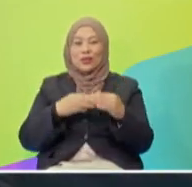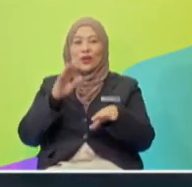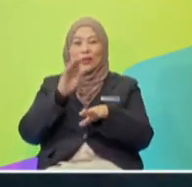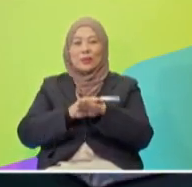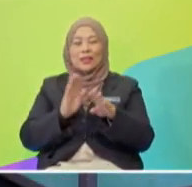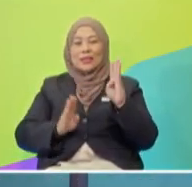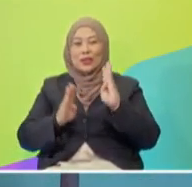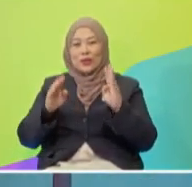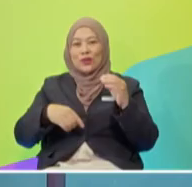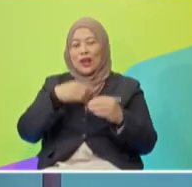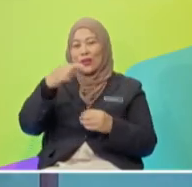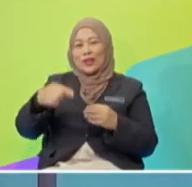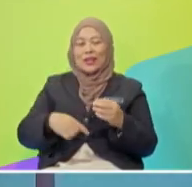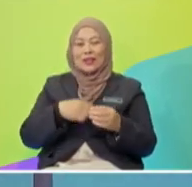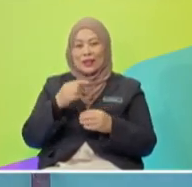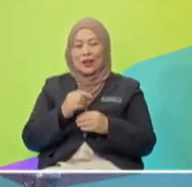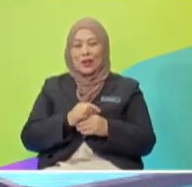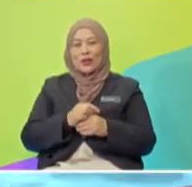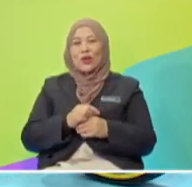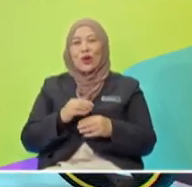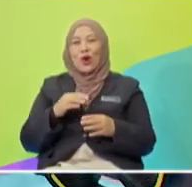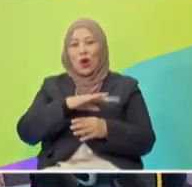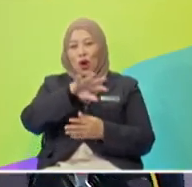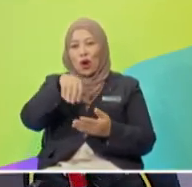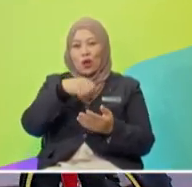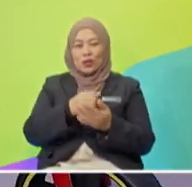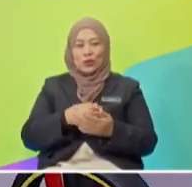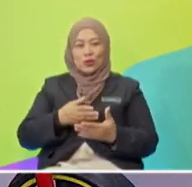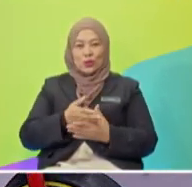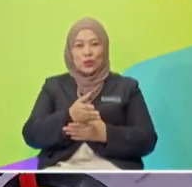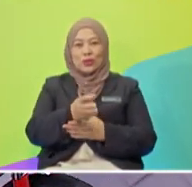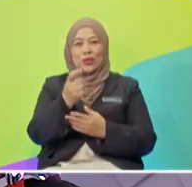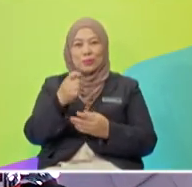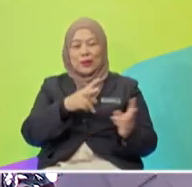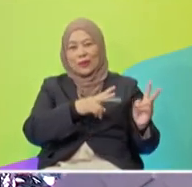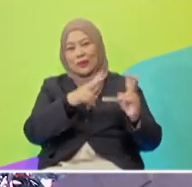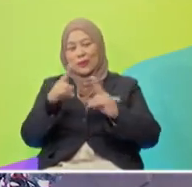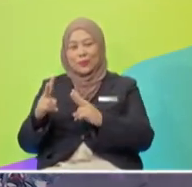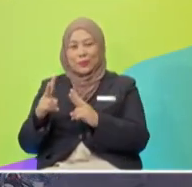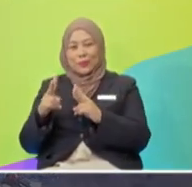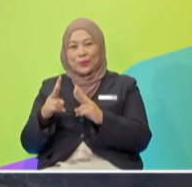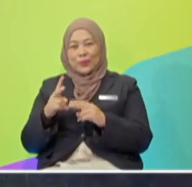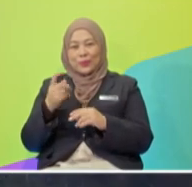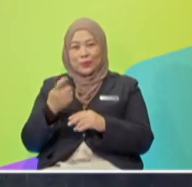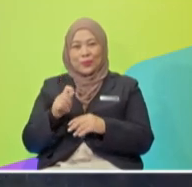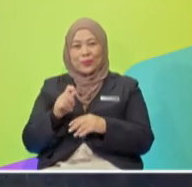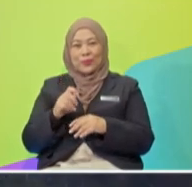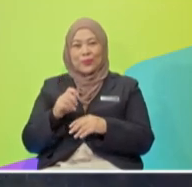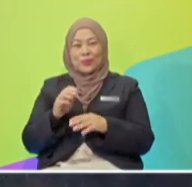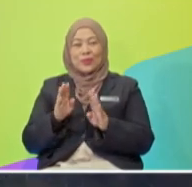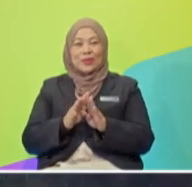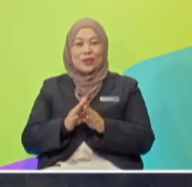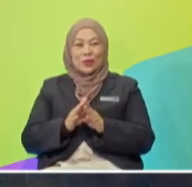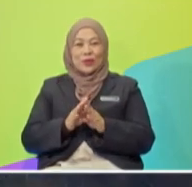wheels on the bus go round and round, all through the town. The door on